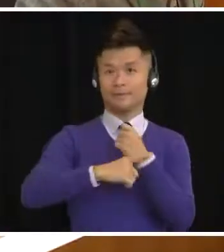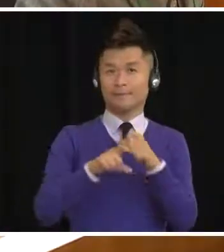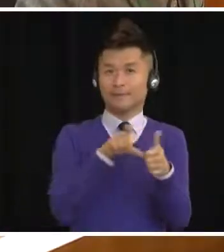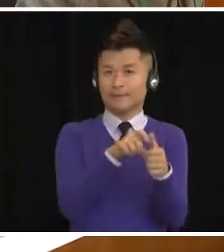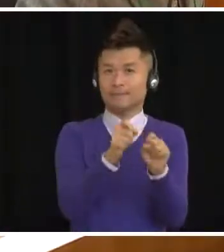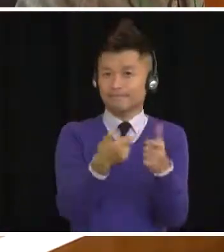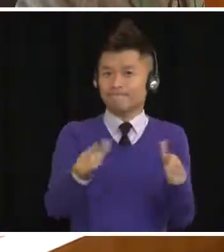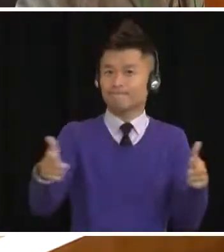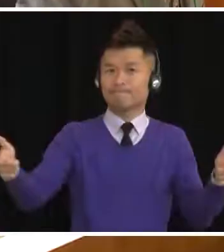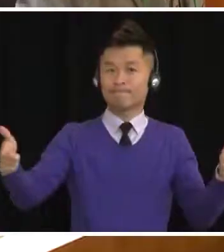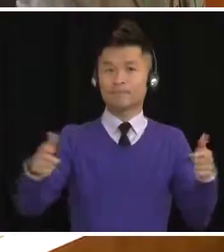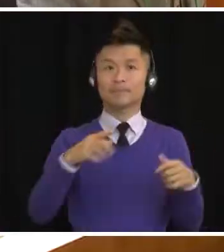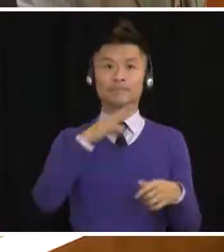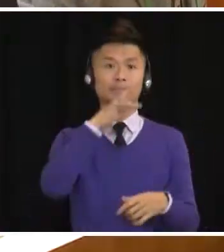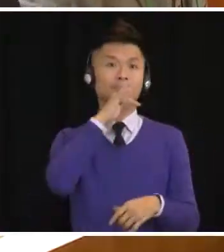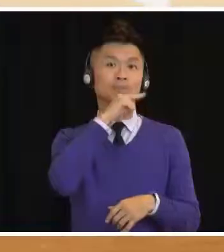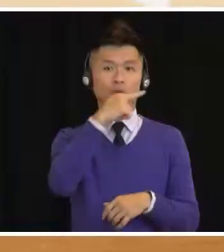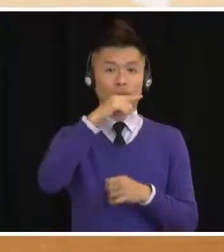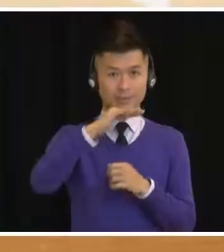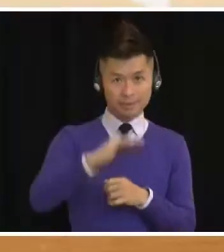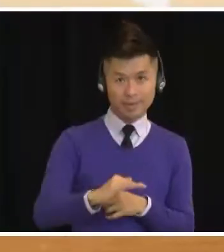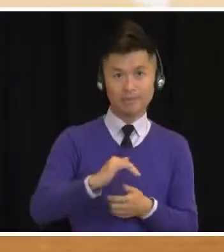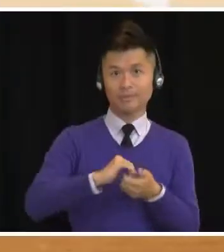then followed by questions on